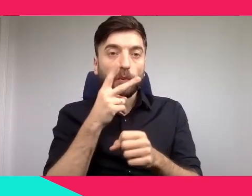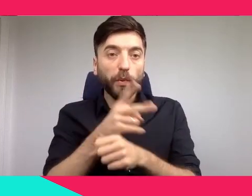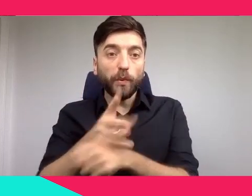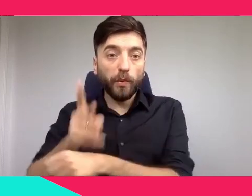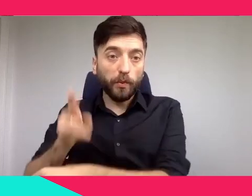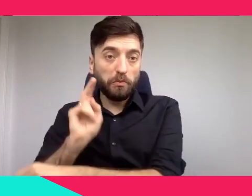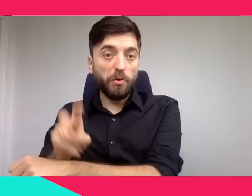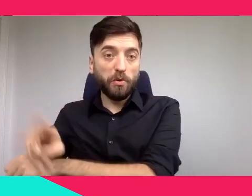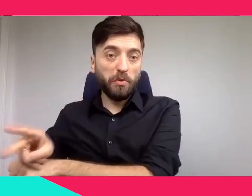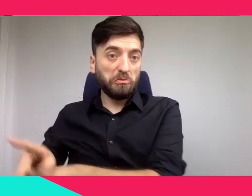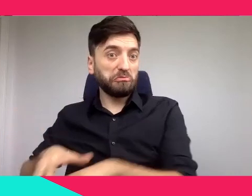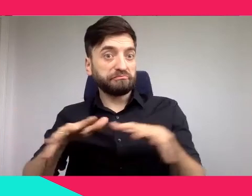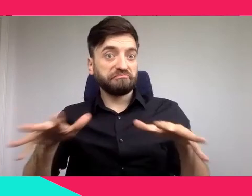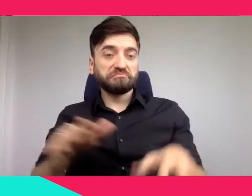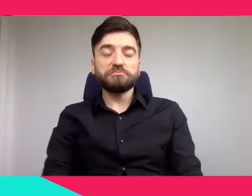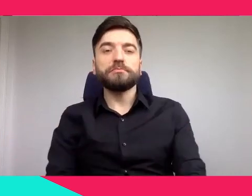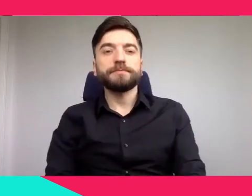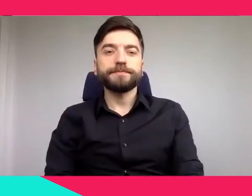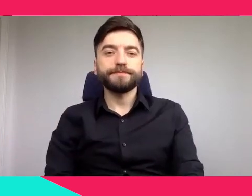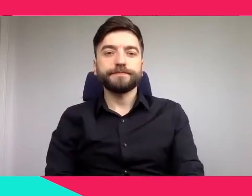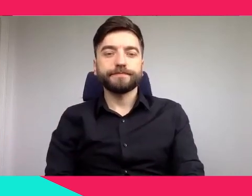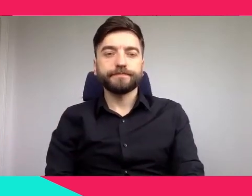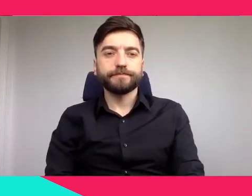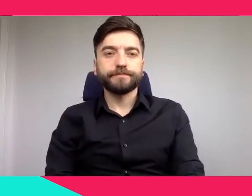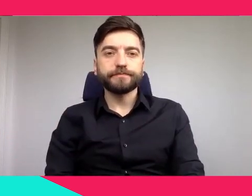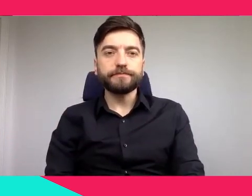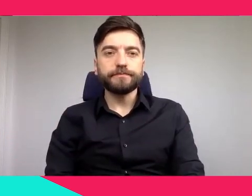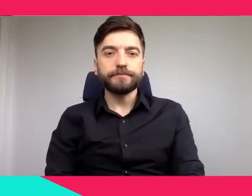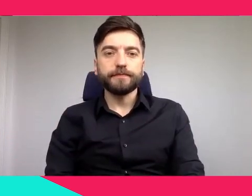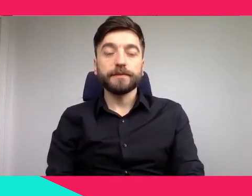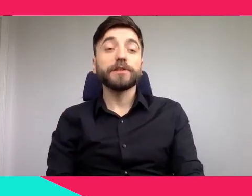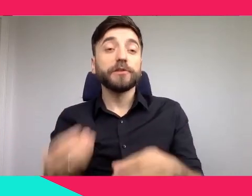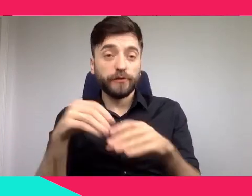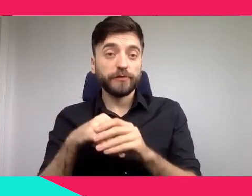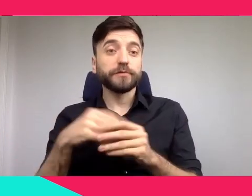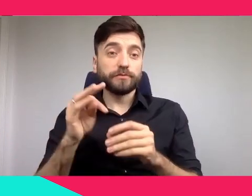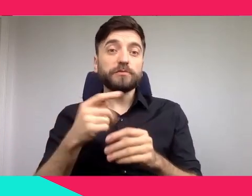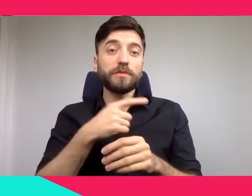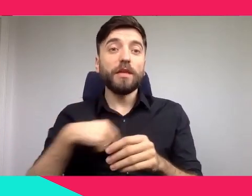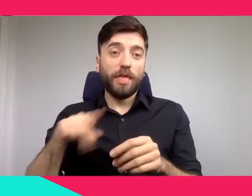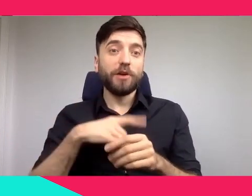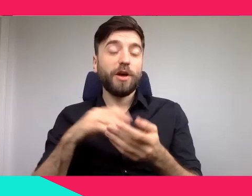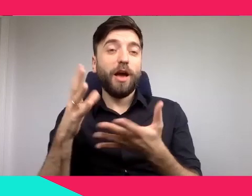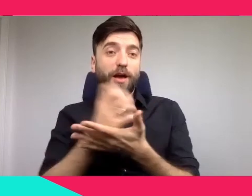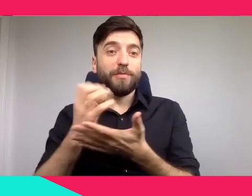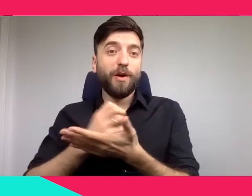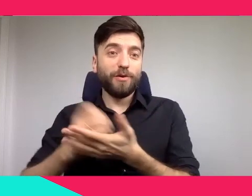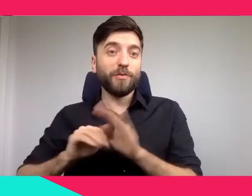So where your average museum website gets, I don't know, 200,000 visitors a